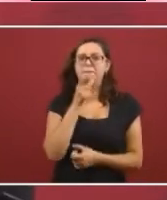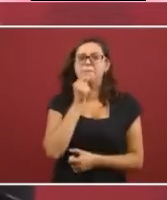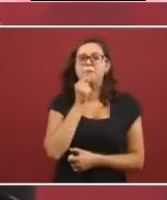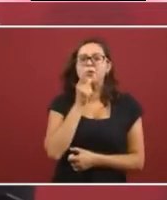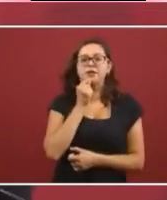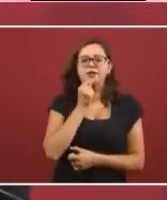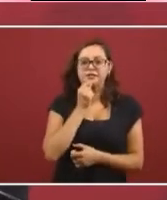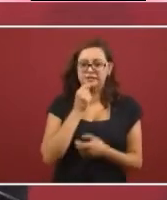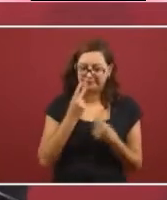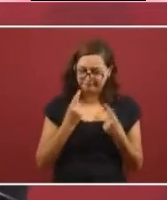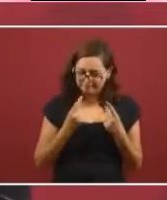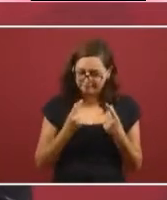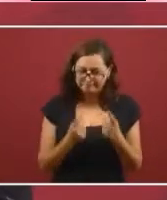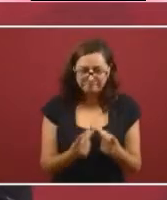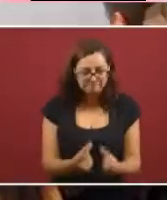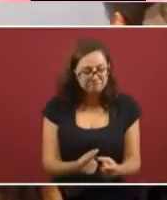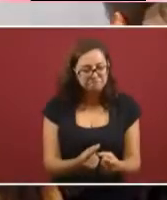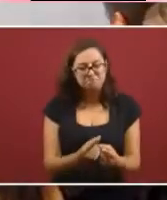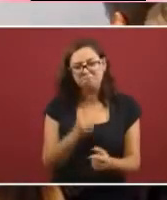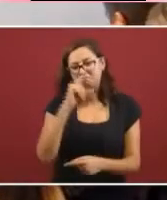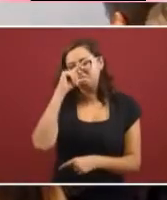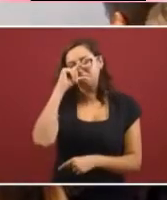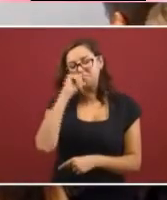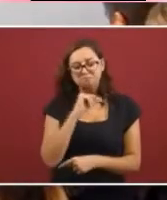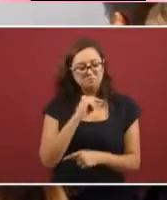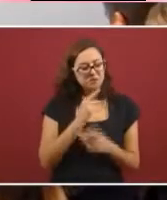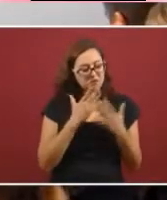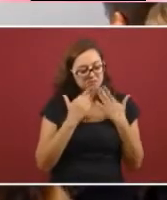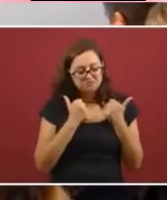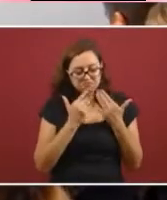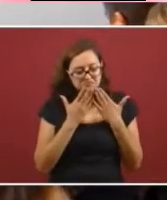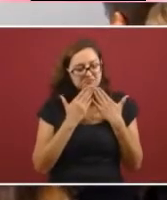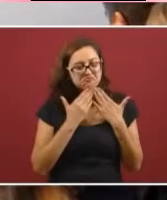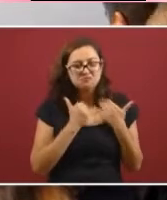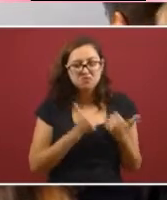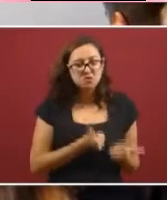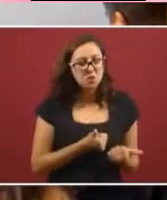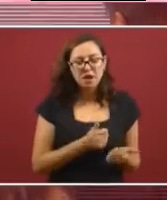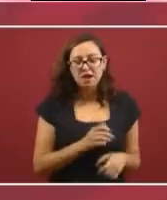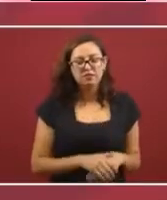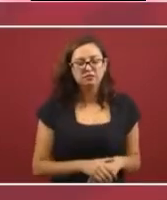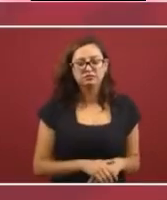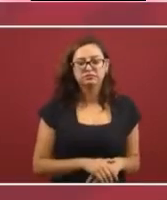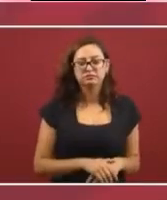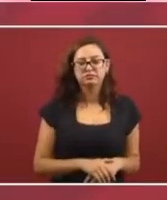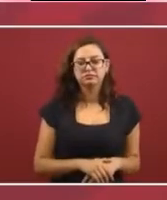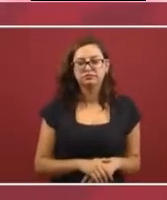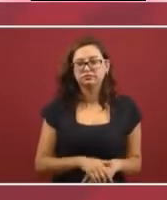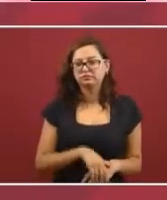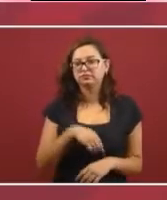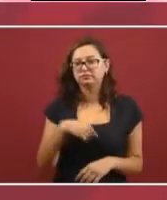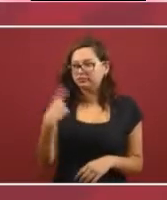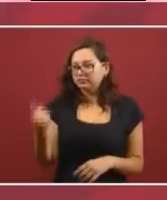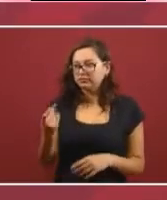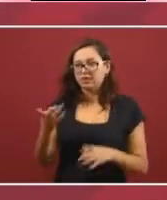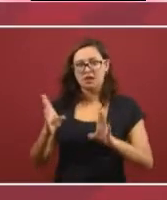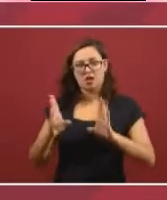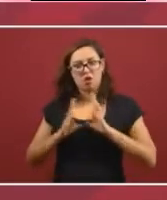that all these things that need to be being done constantly in the police force. Hasta los